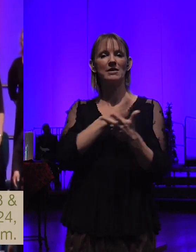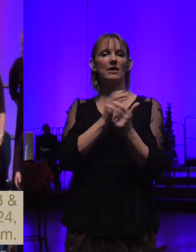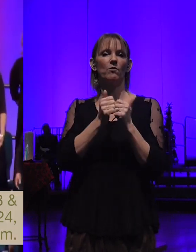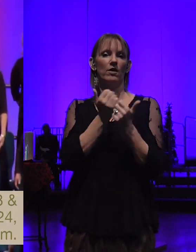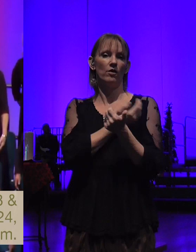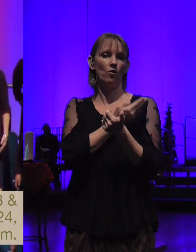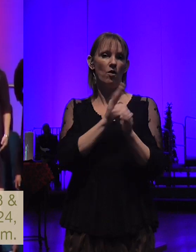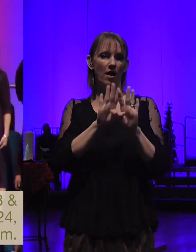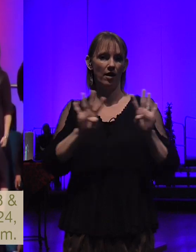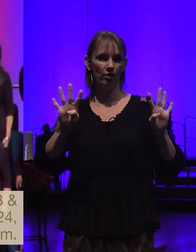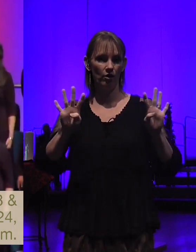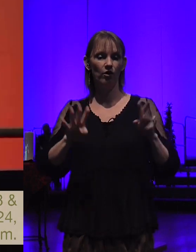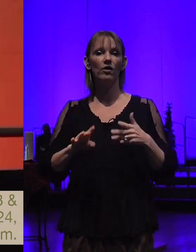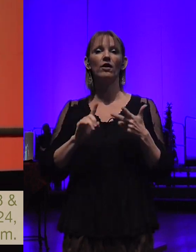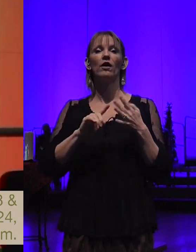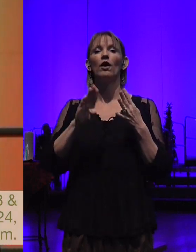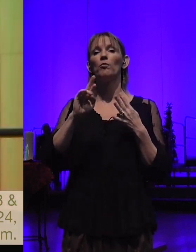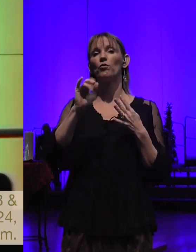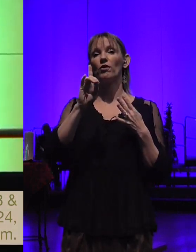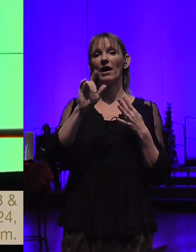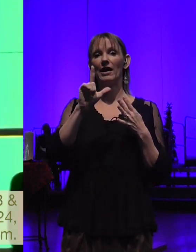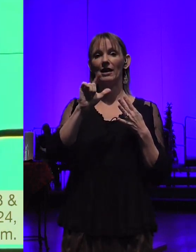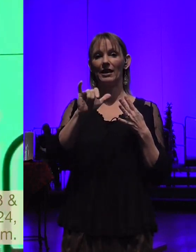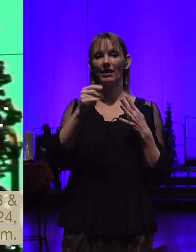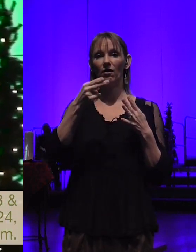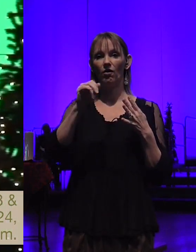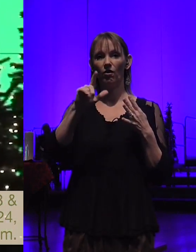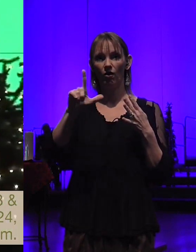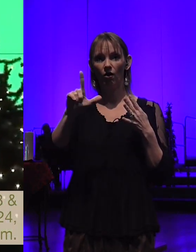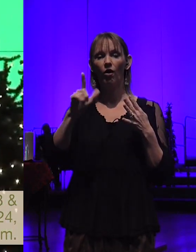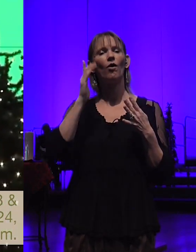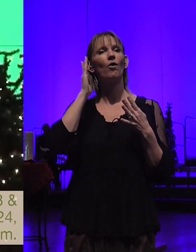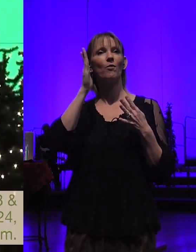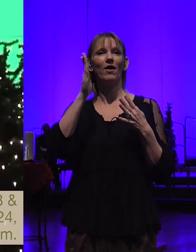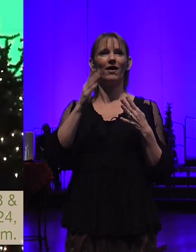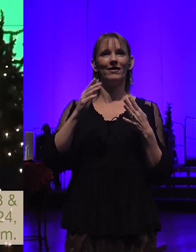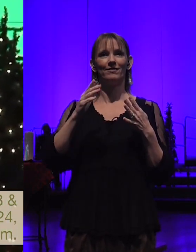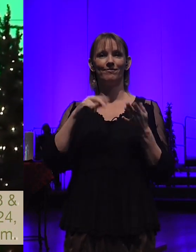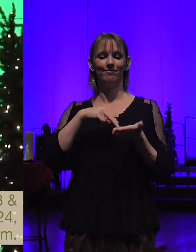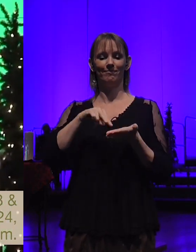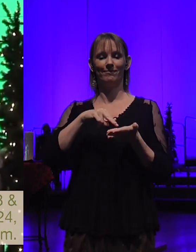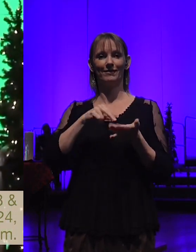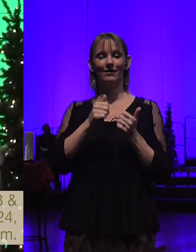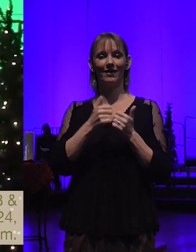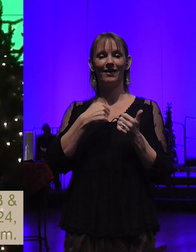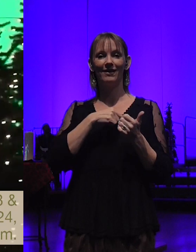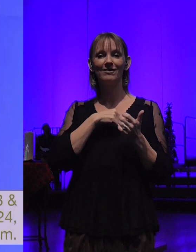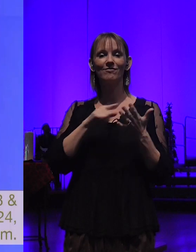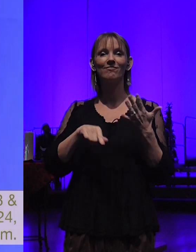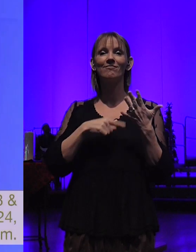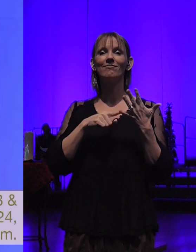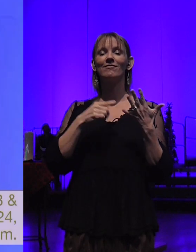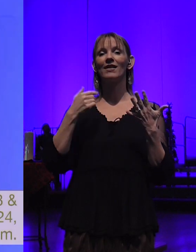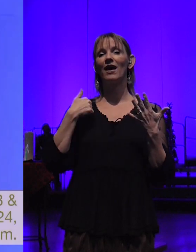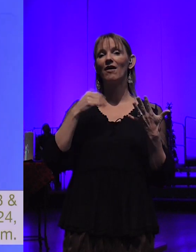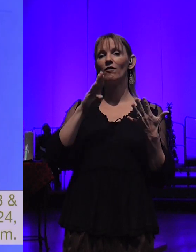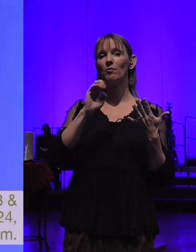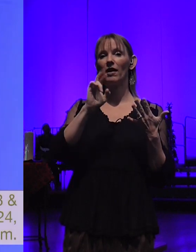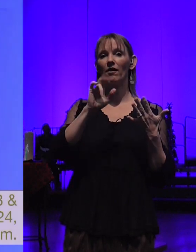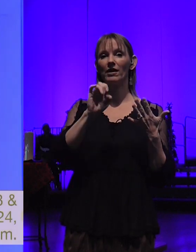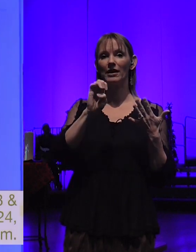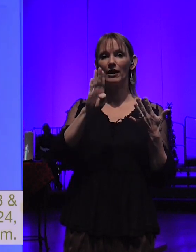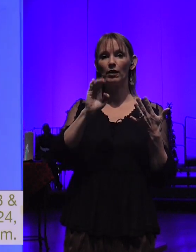Choir. We have Bradley Hall, who will be getting jiggy with it. We have Barry Ebert, who will